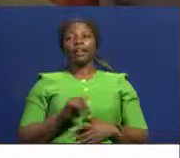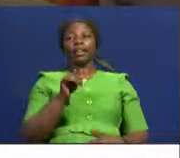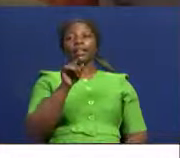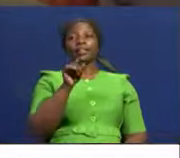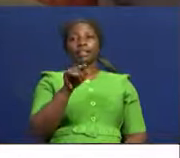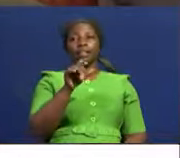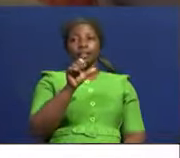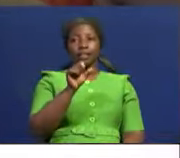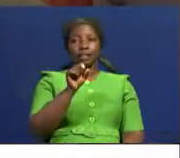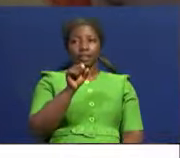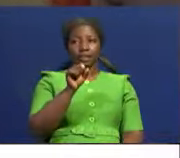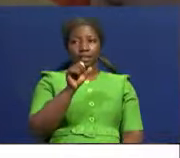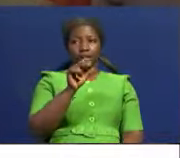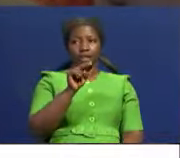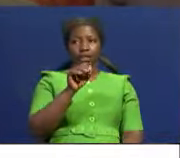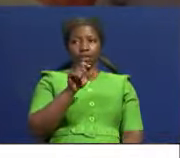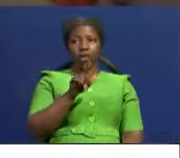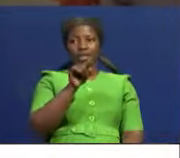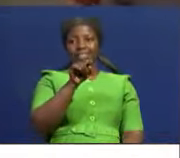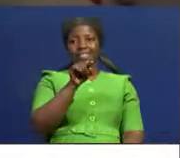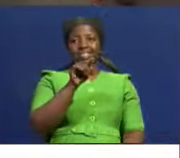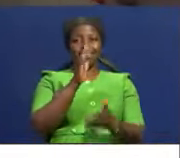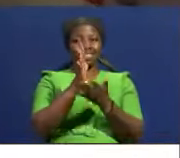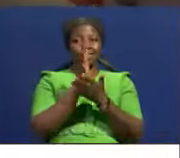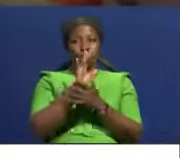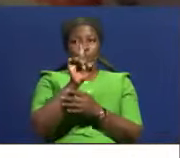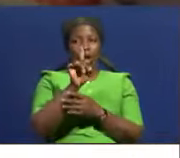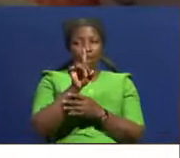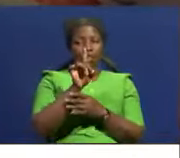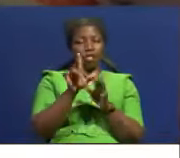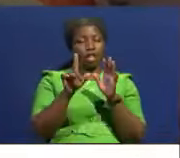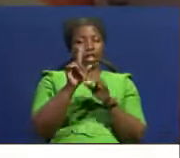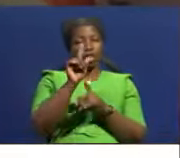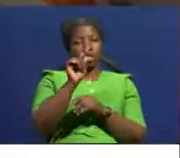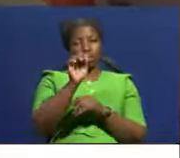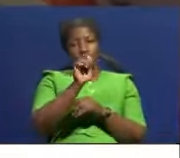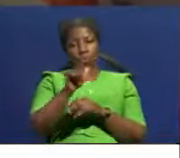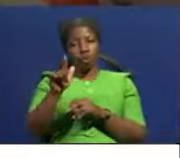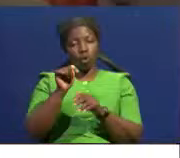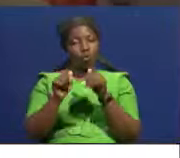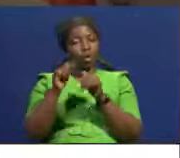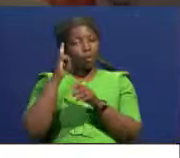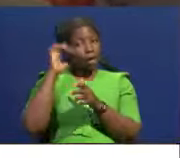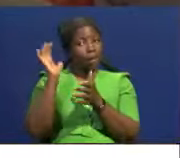one of the legislative tools that we believe can